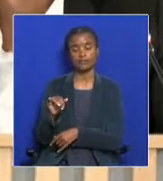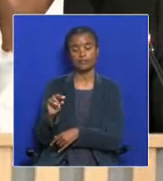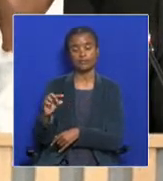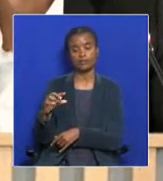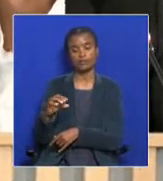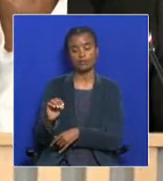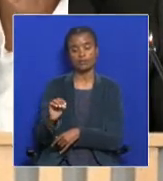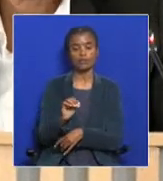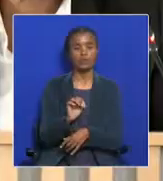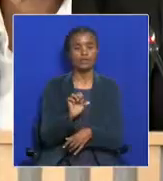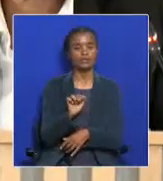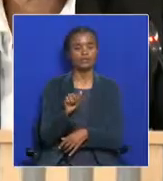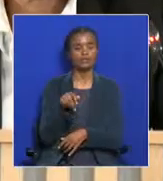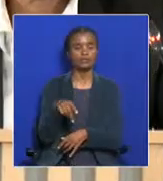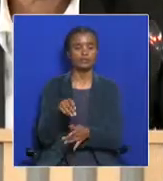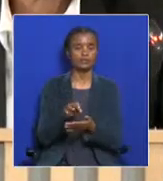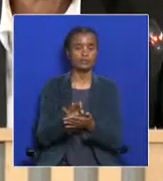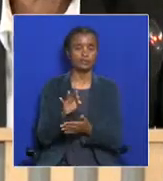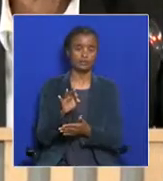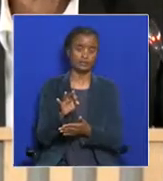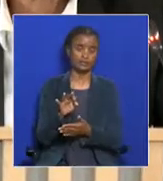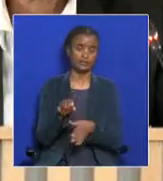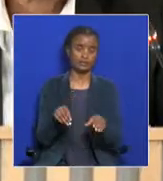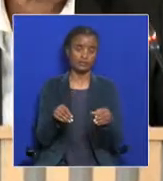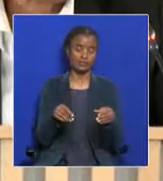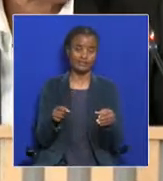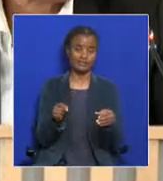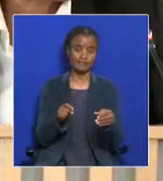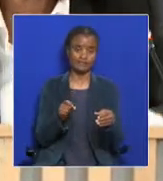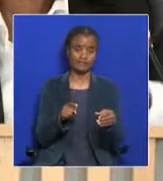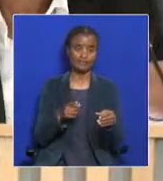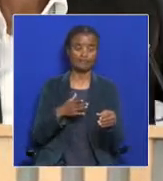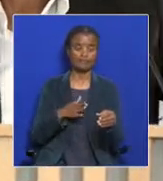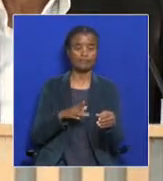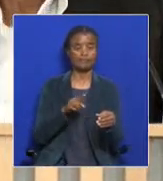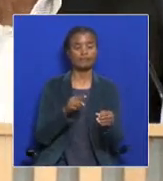were completed by Warrant Officer Mpangase.